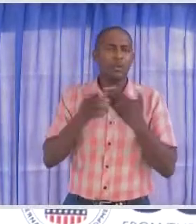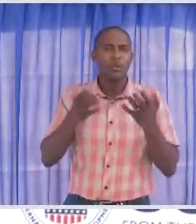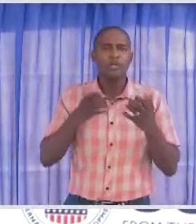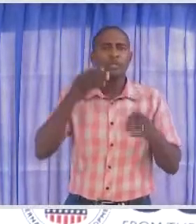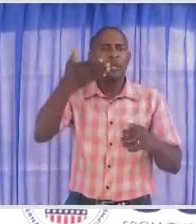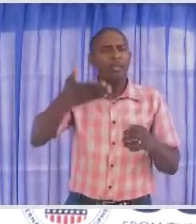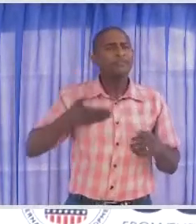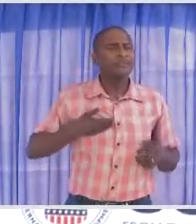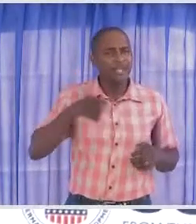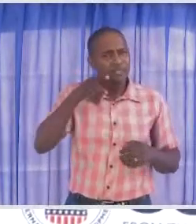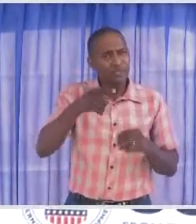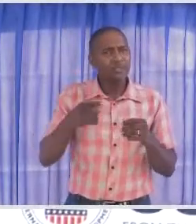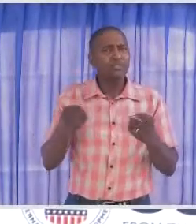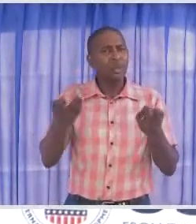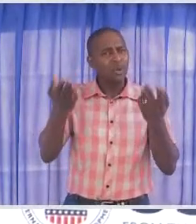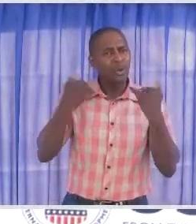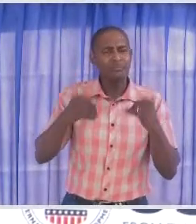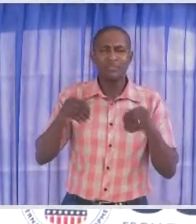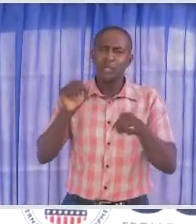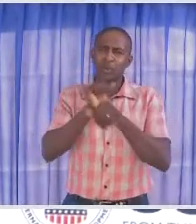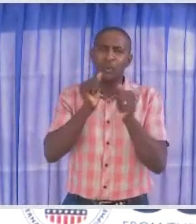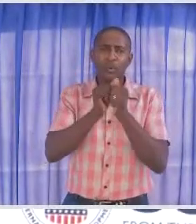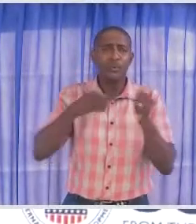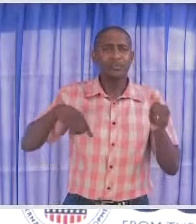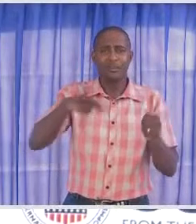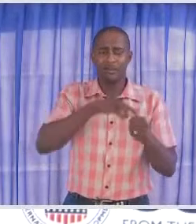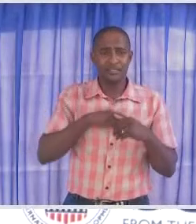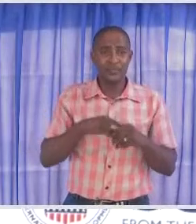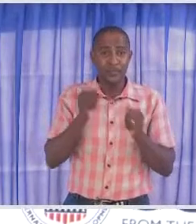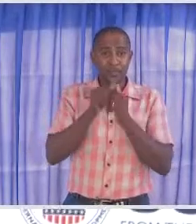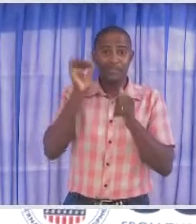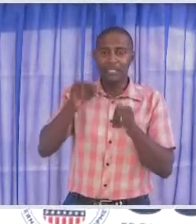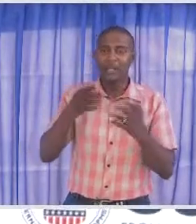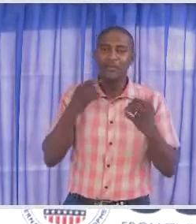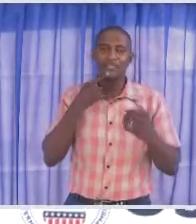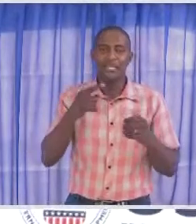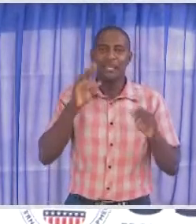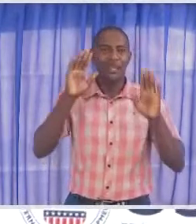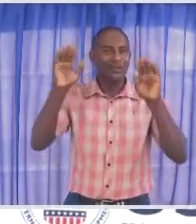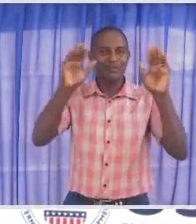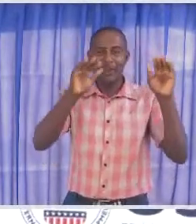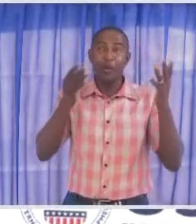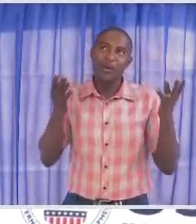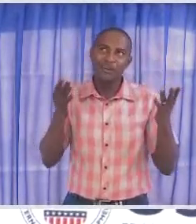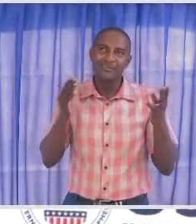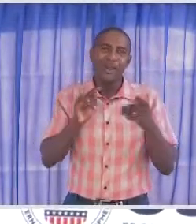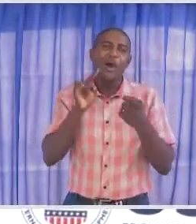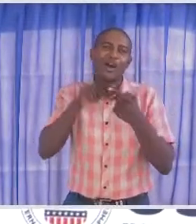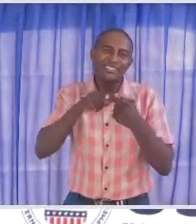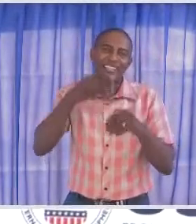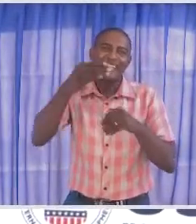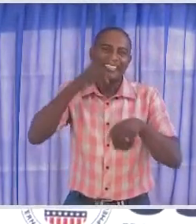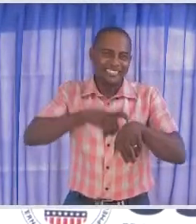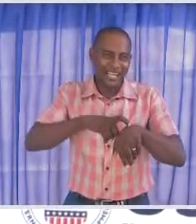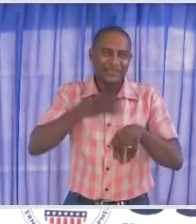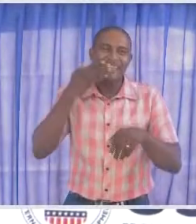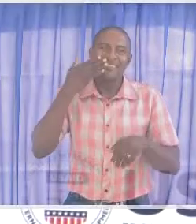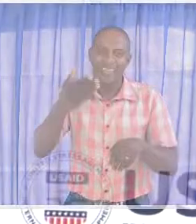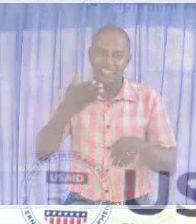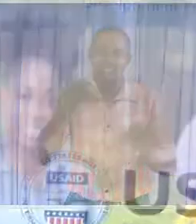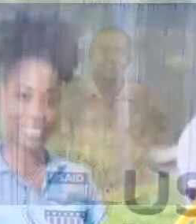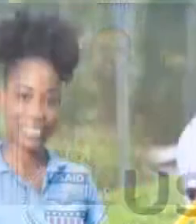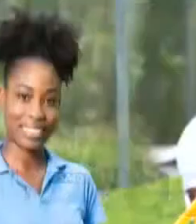invite you in to come and work with us. So with that, I'll say goodbye, or until next time. Thanks for joining us.